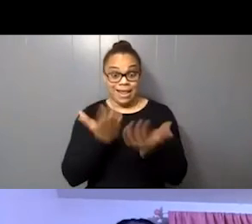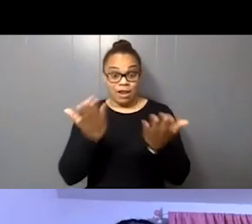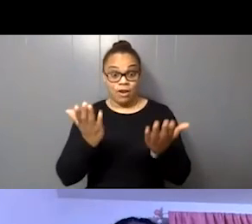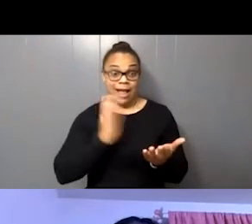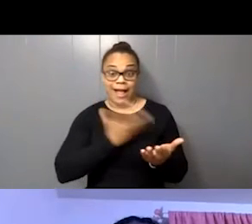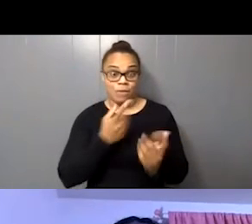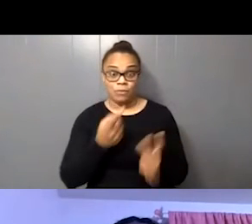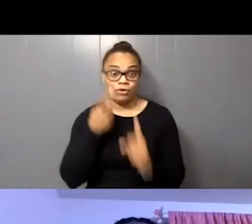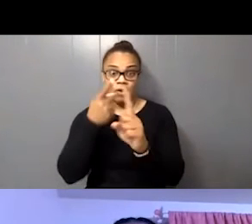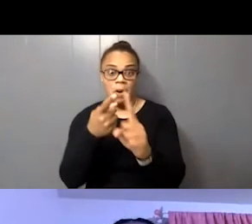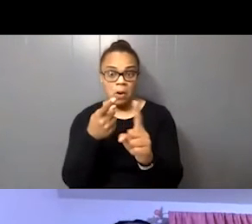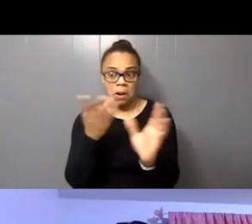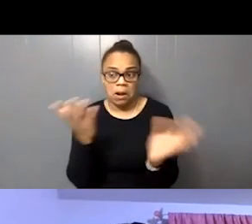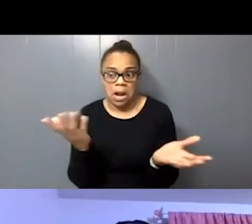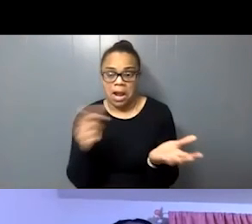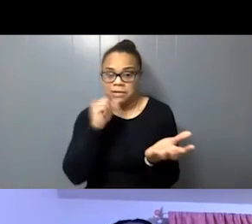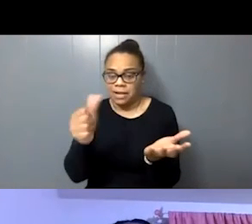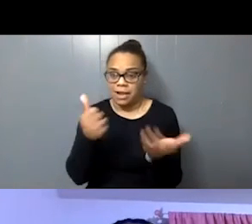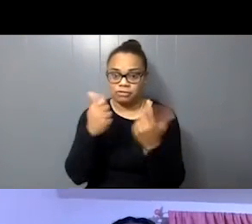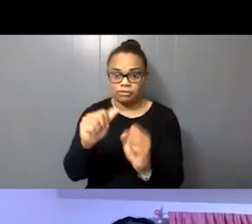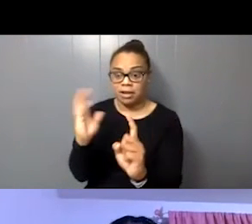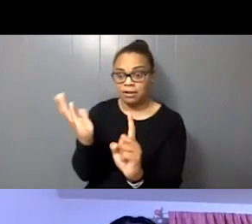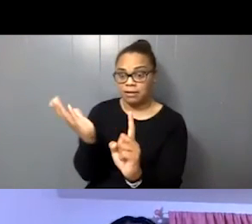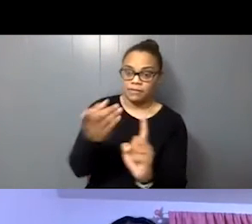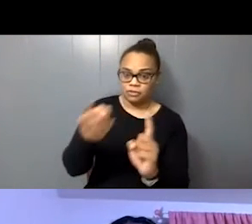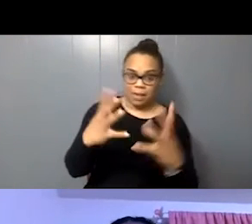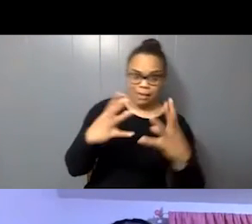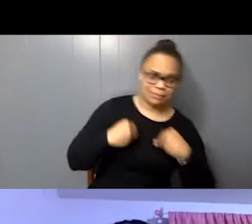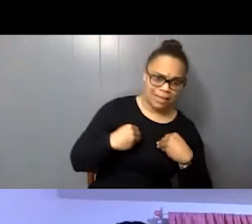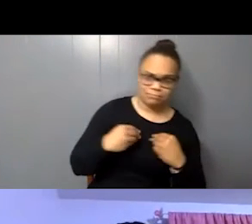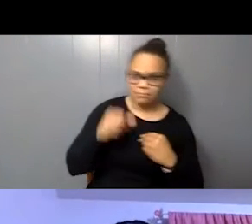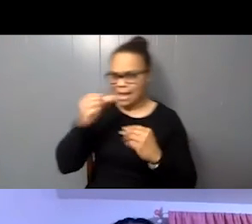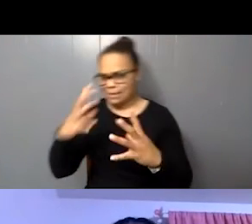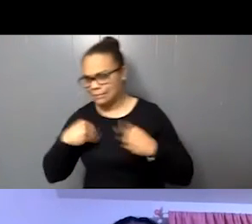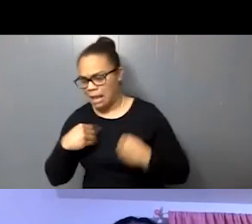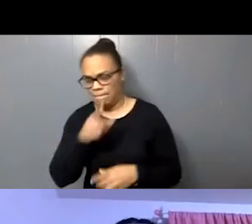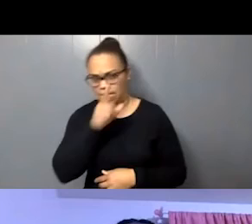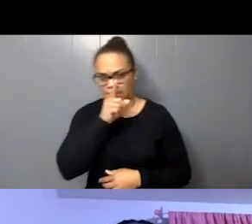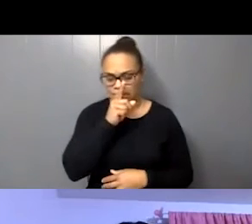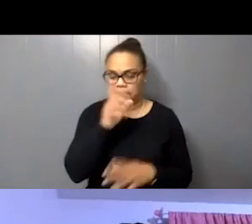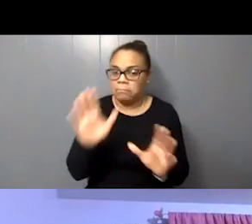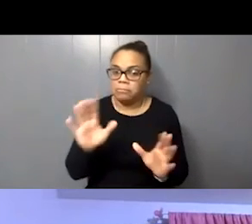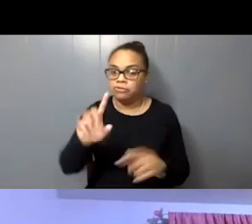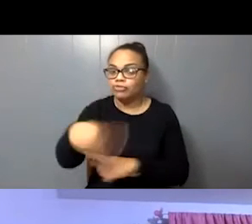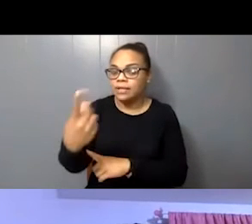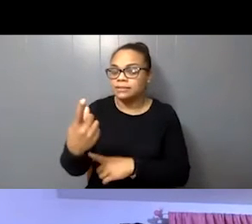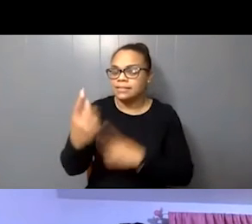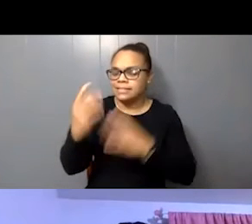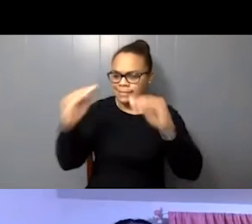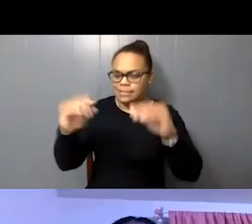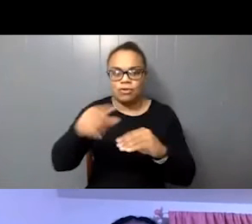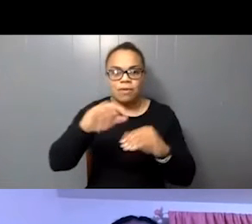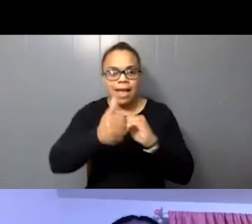the best way you can be an ally when somebody is coming out to you, the best way you can support them. So we're also going to